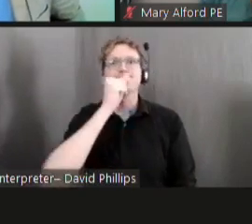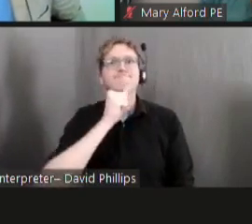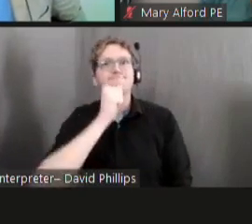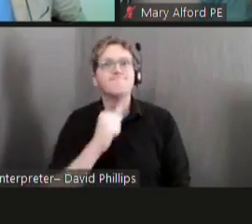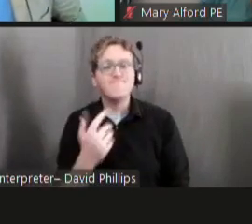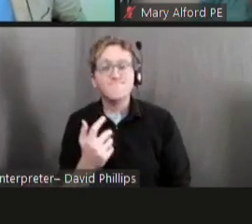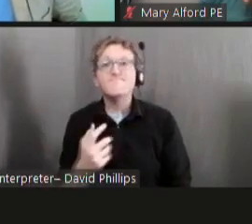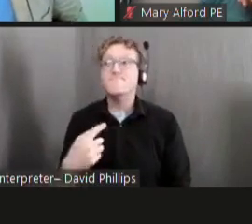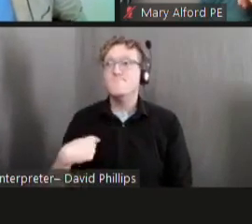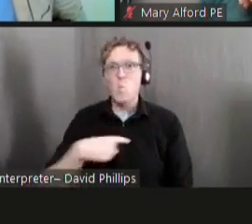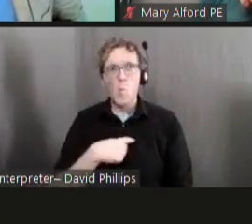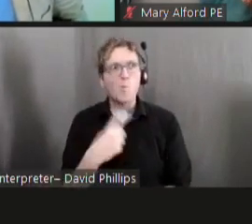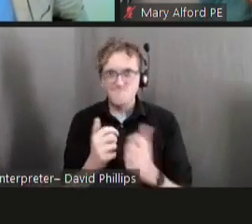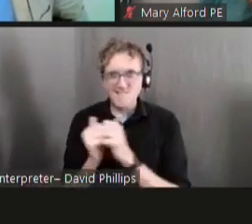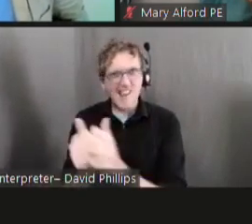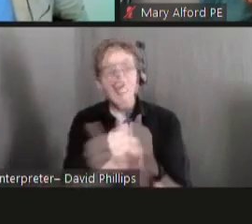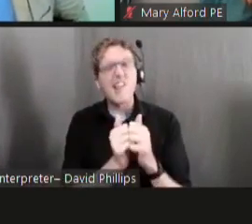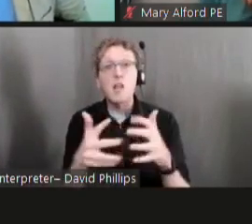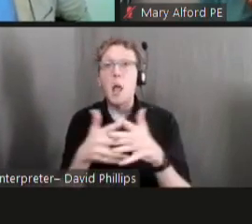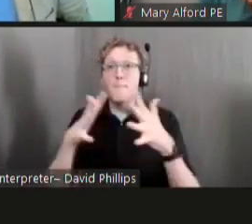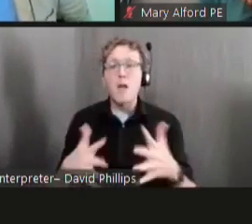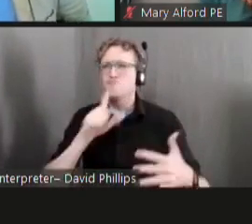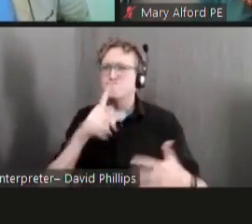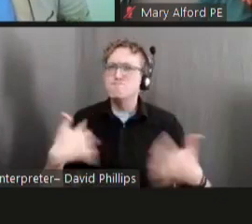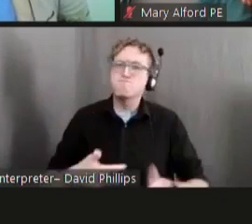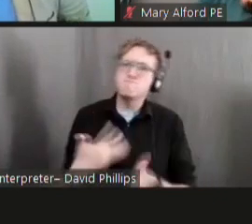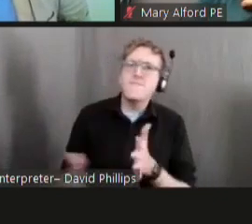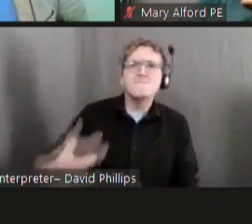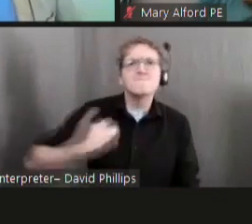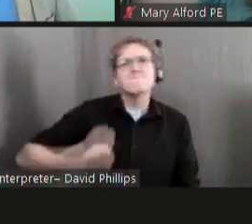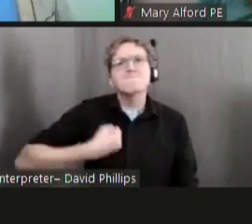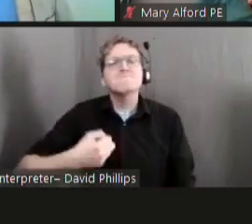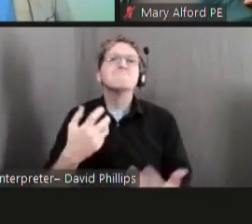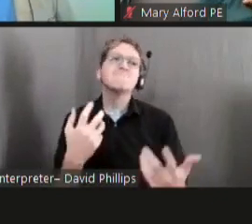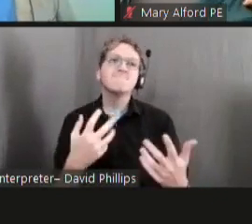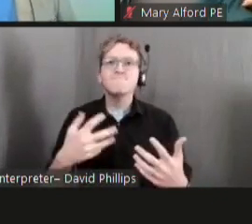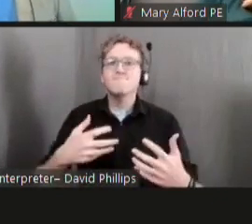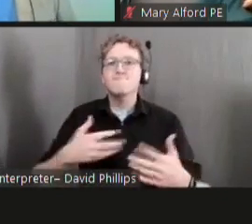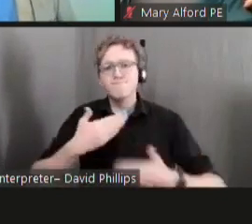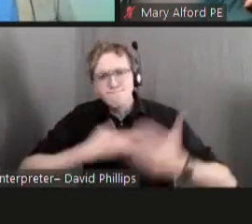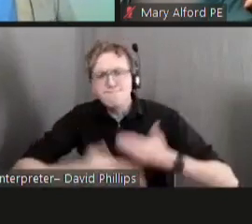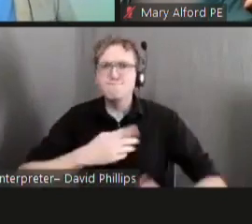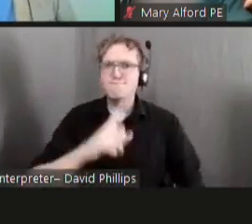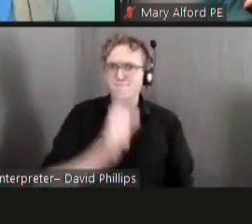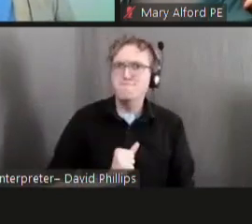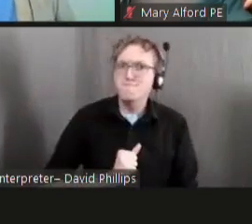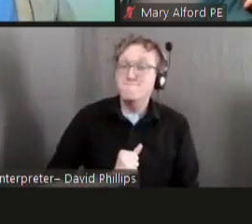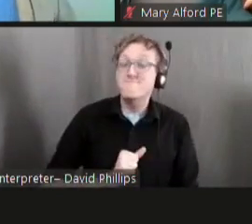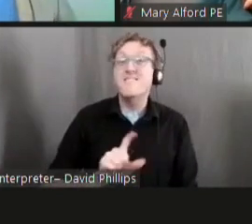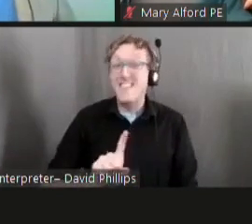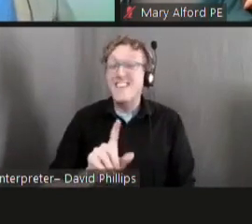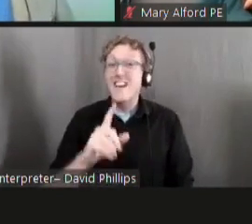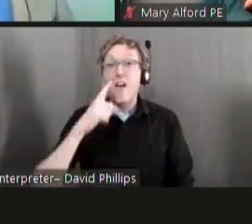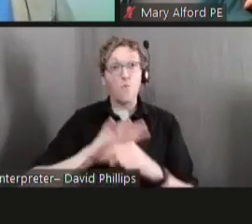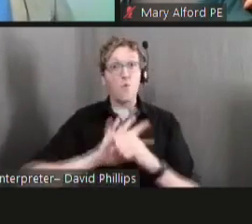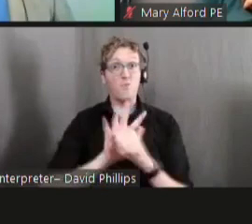rugged individualists, right? We pave our own way, we pull ourselves up by our bootstraps. But the reality is that in the face of a pandemic, we have